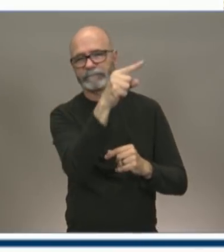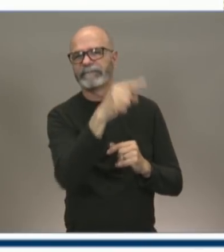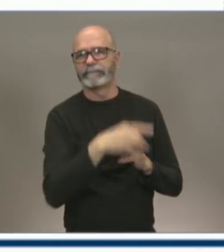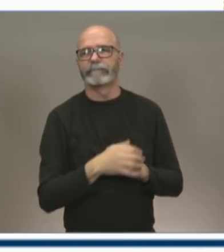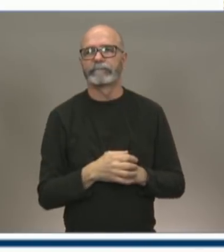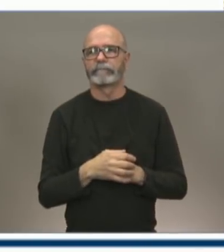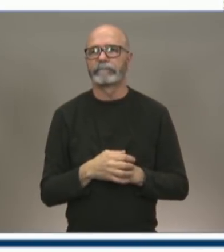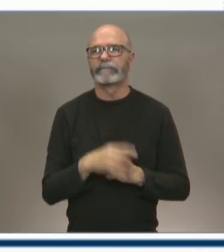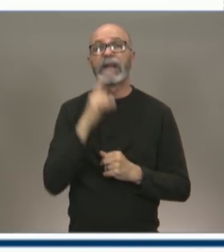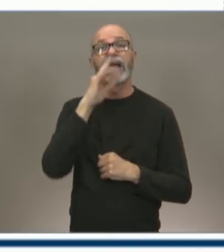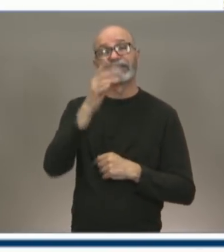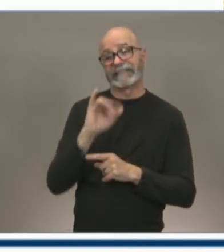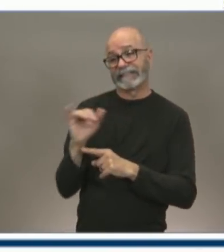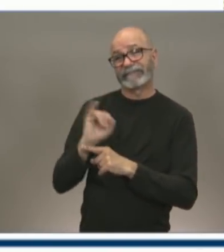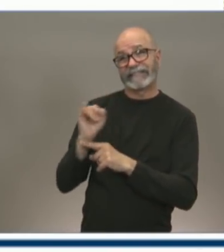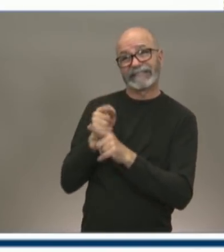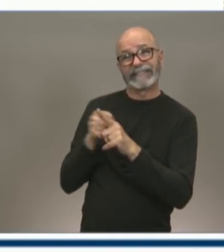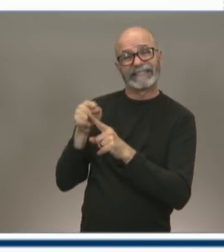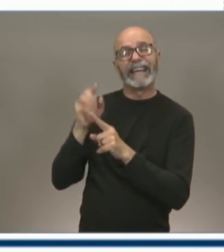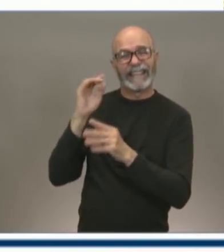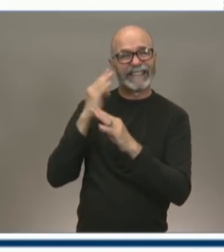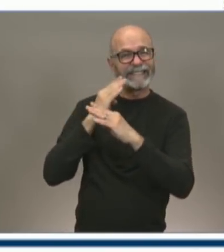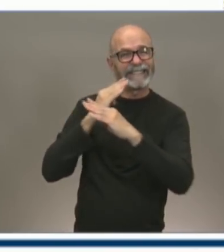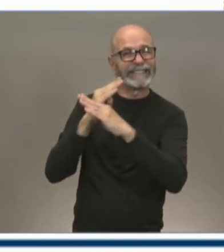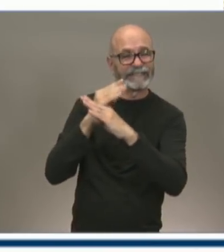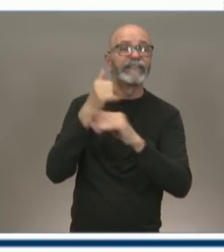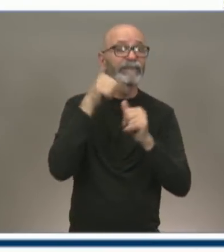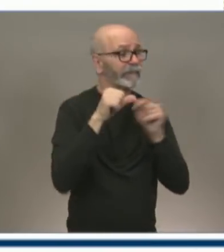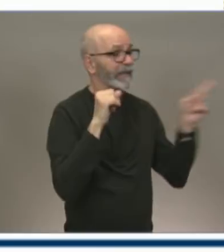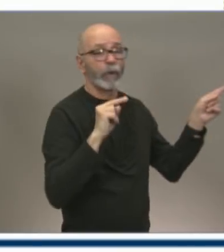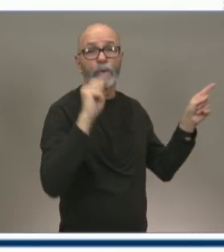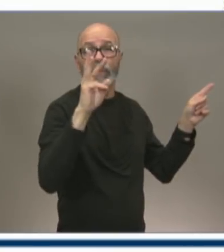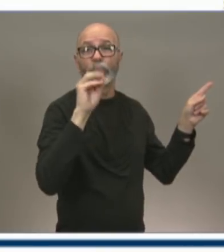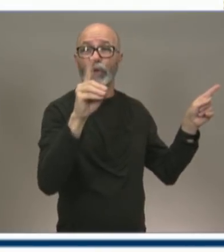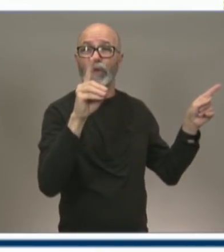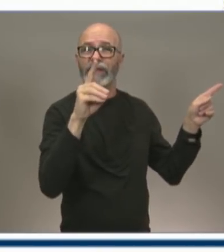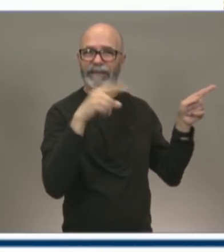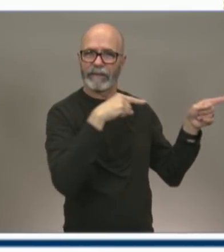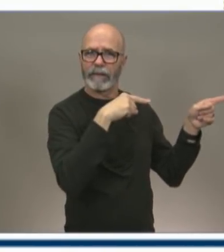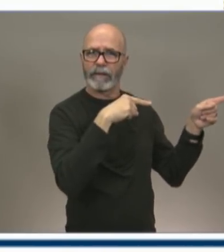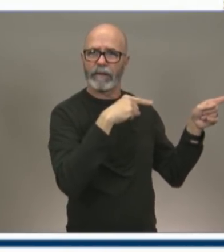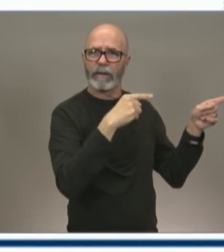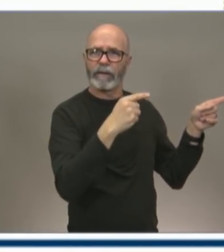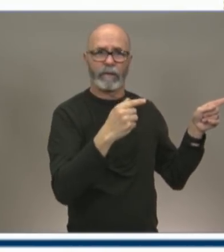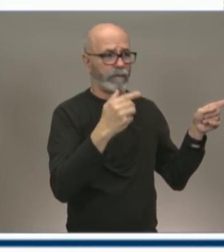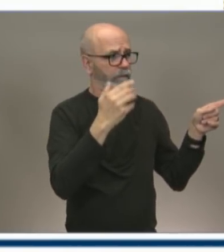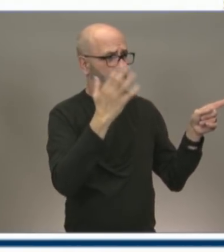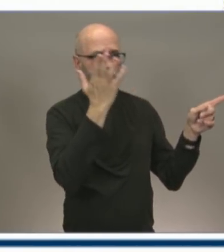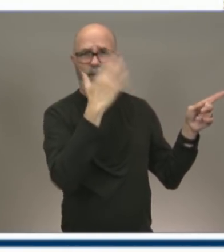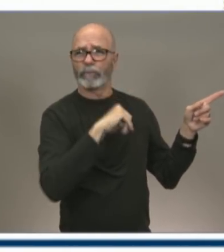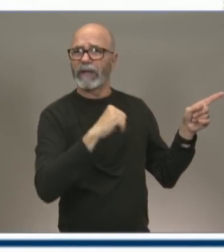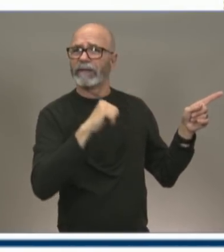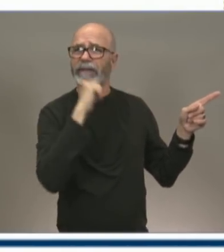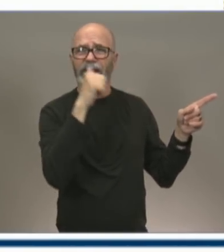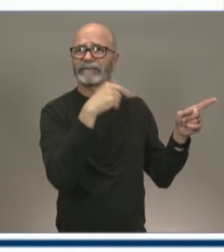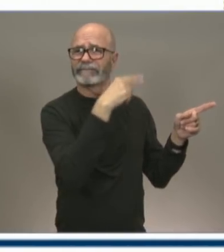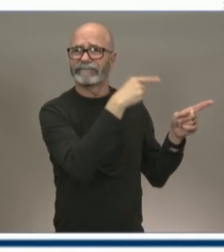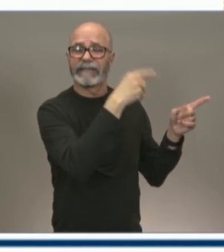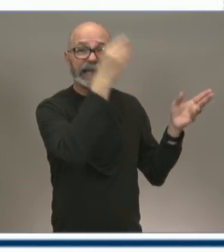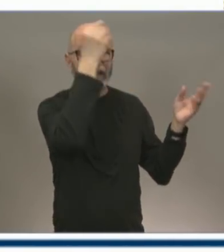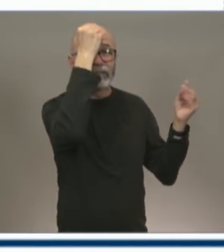report. Why not announce these changes at that time? We knew a lot of information about